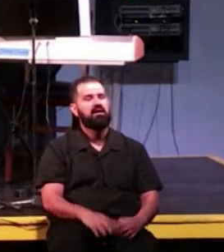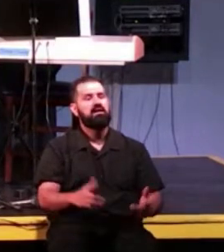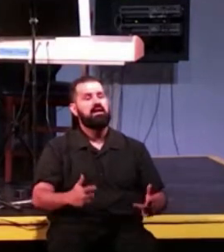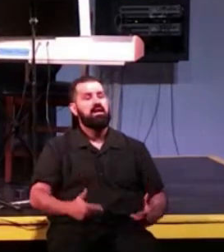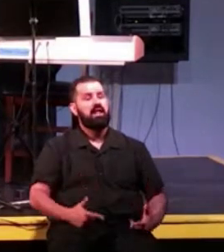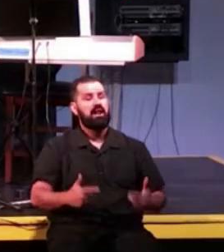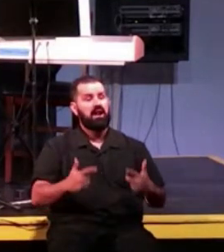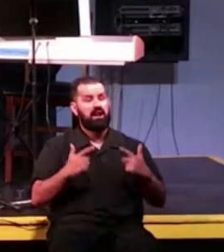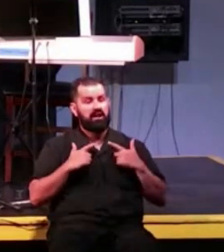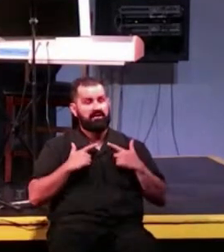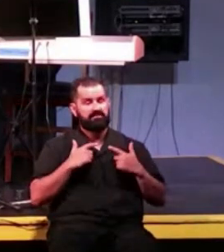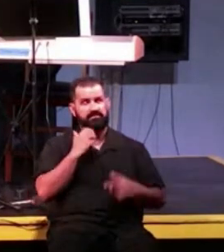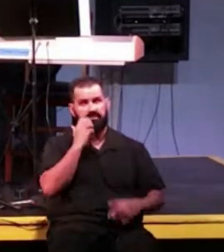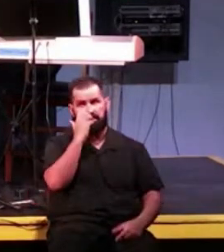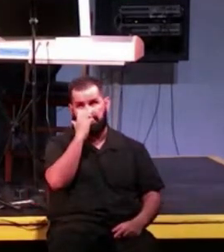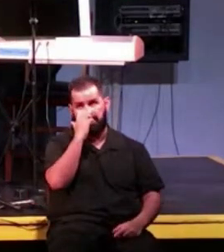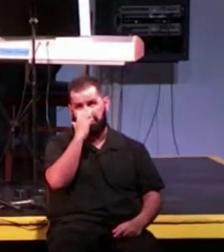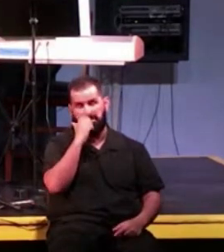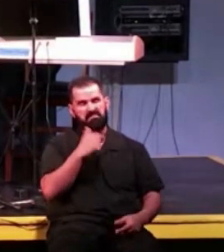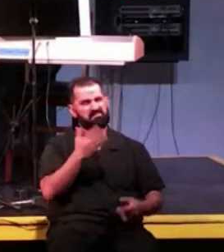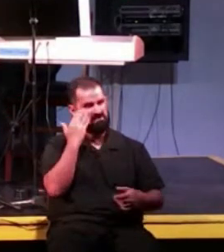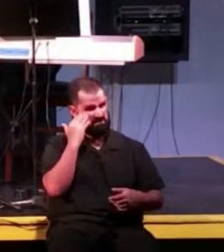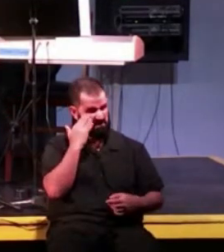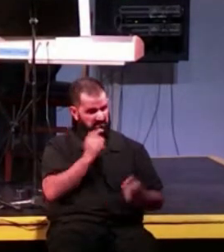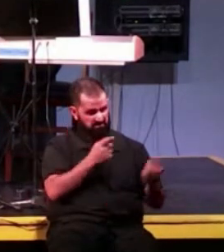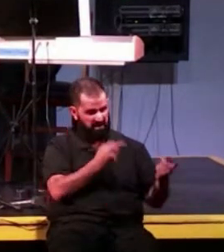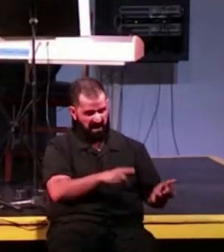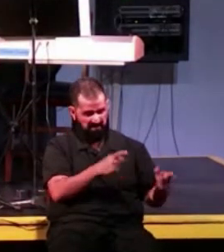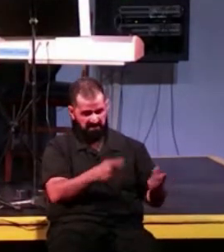Life is a series.